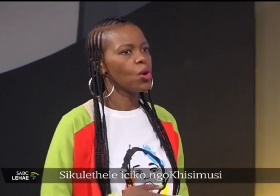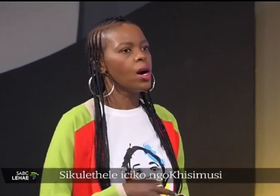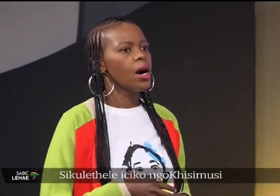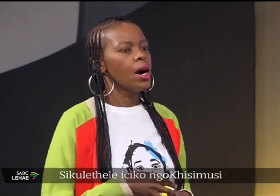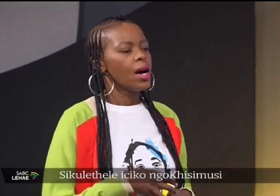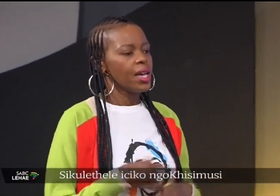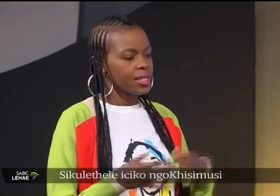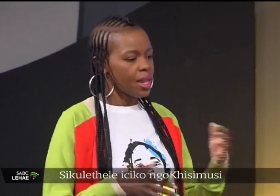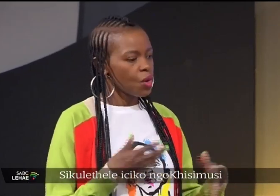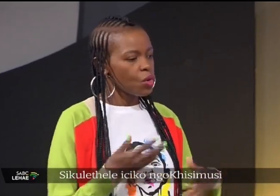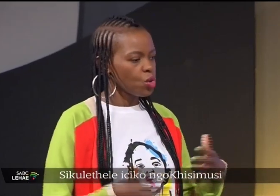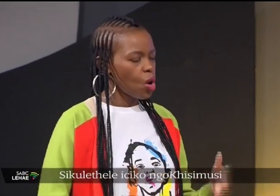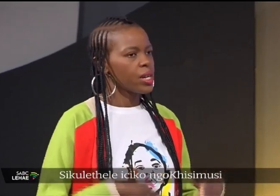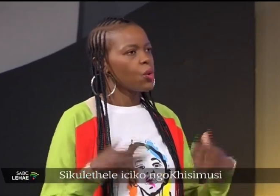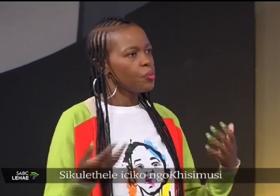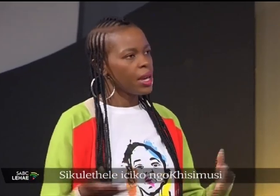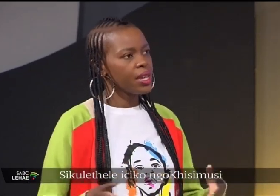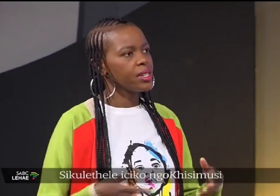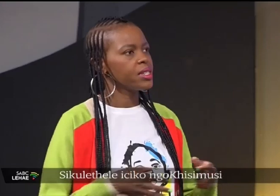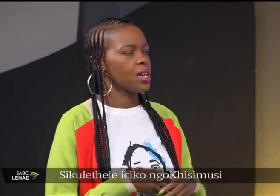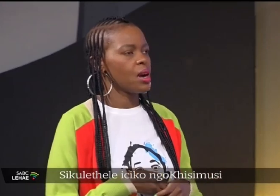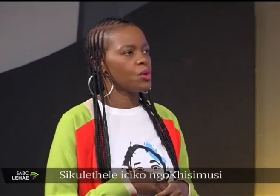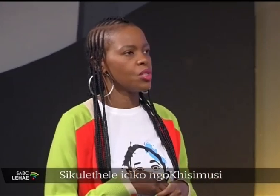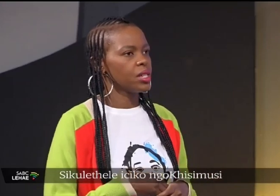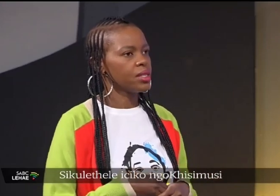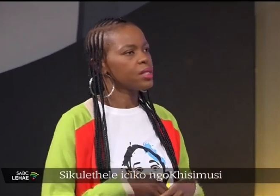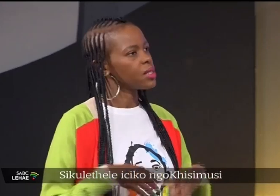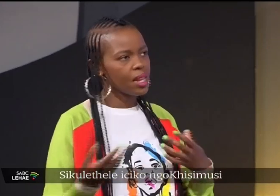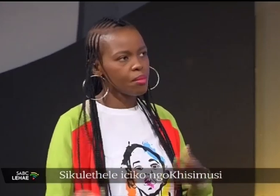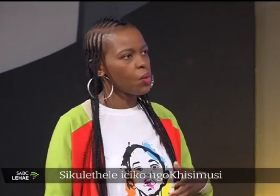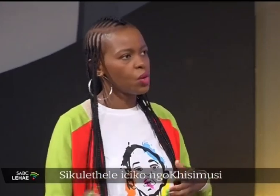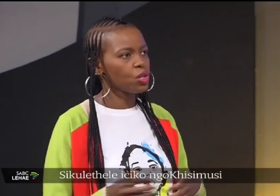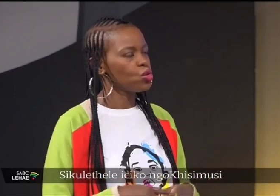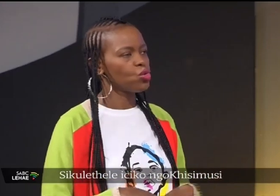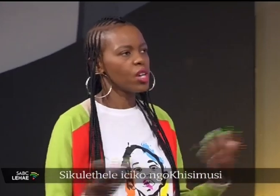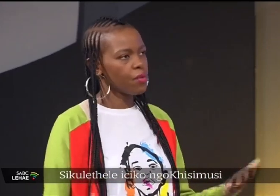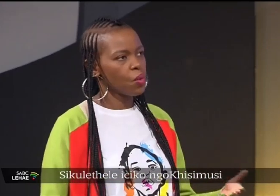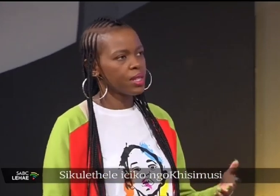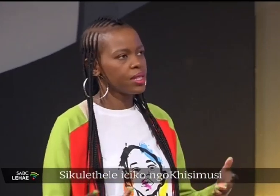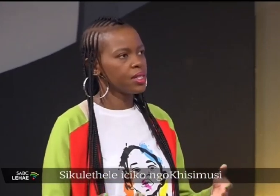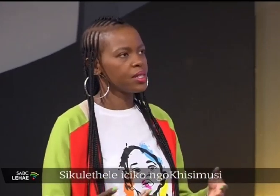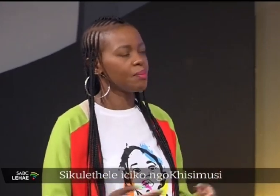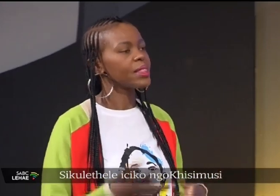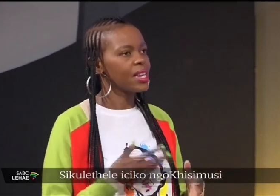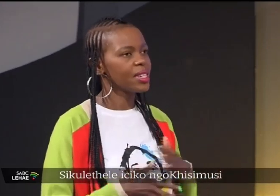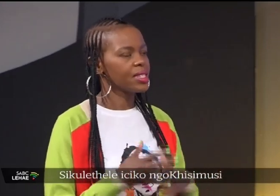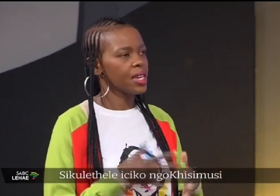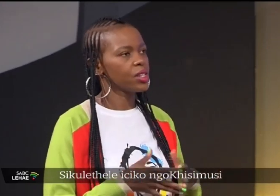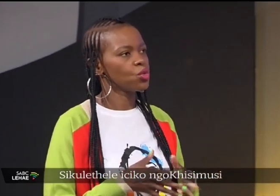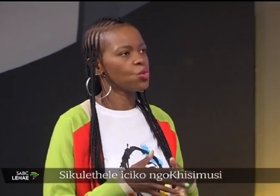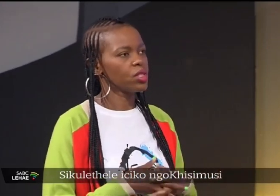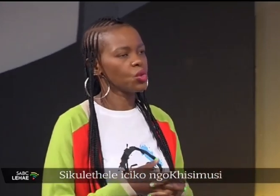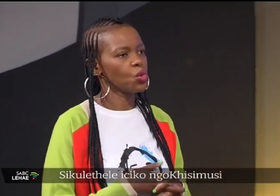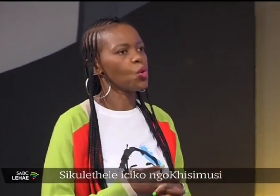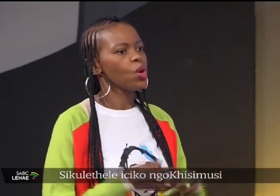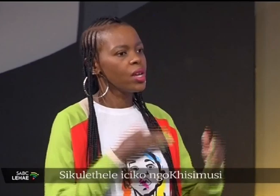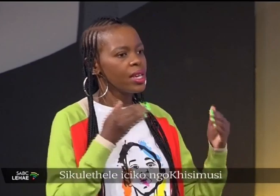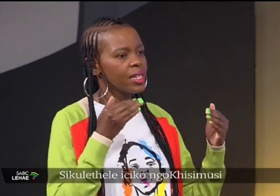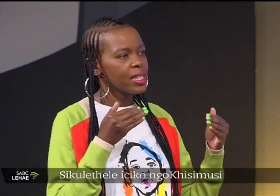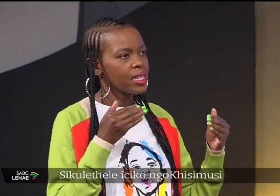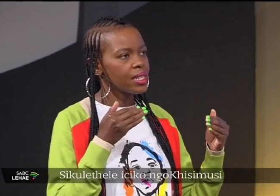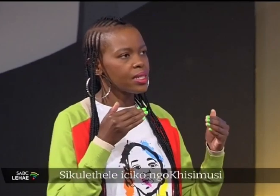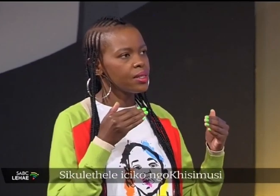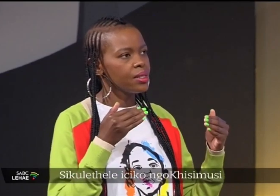So as time goes on, I would paint, I would just sell my work to whoever wants it, but then I decided ukuthi ngcono